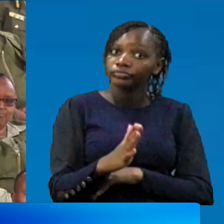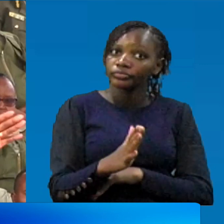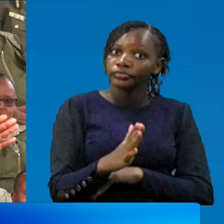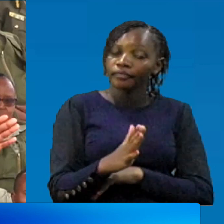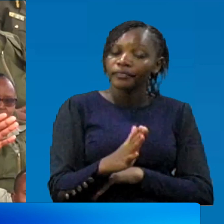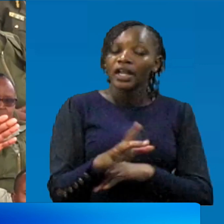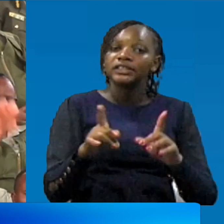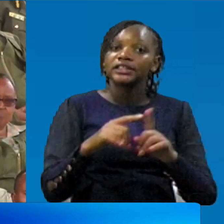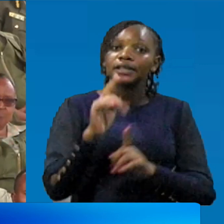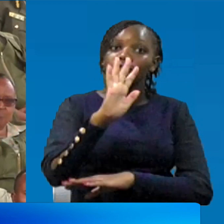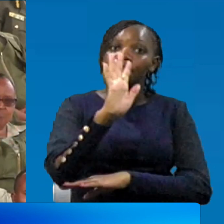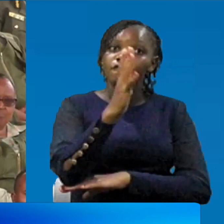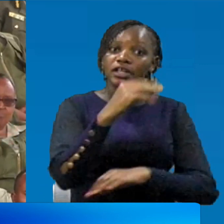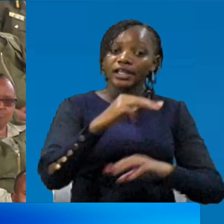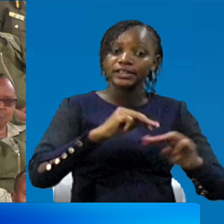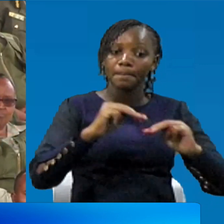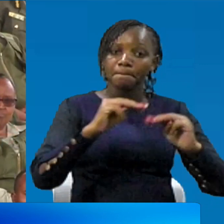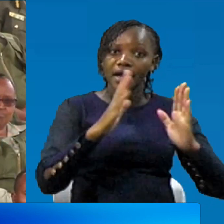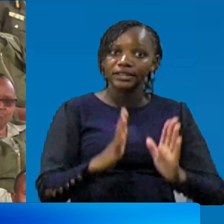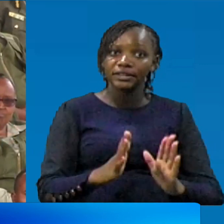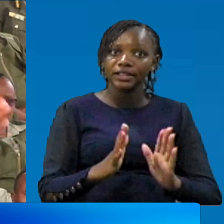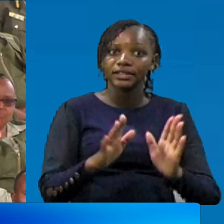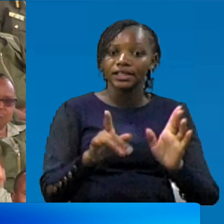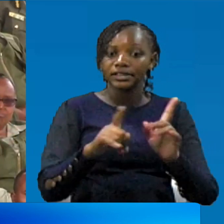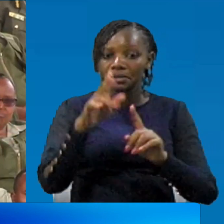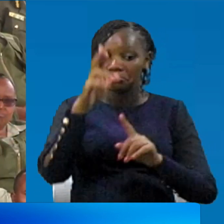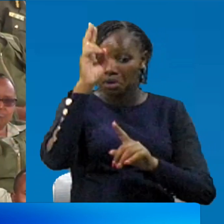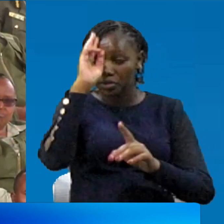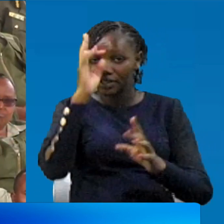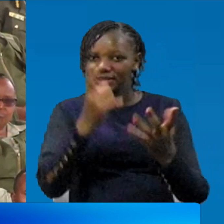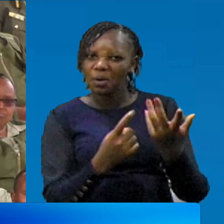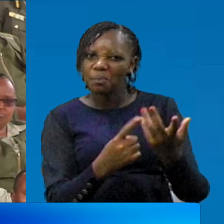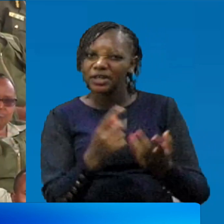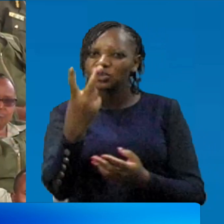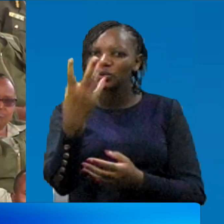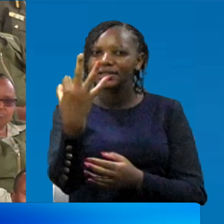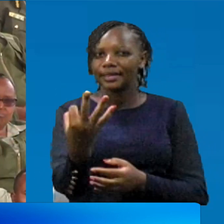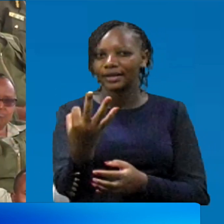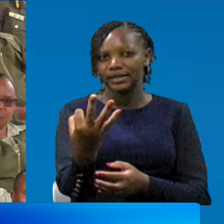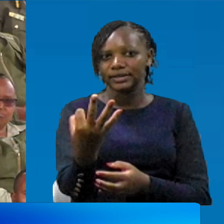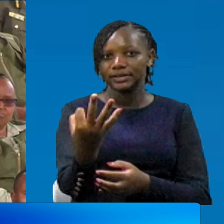forest managers and forest rangers 23.